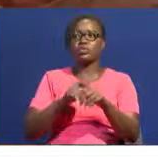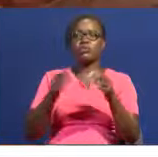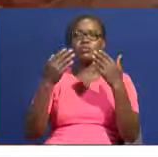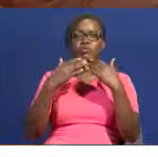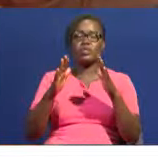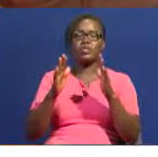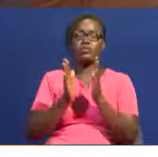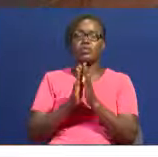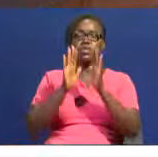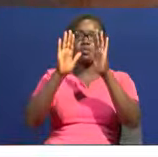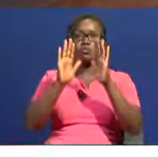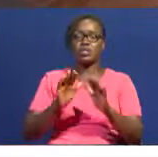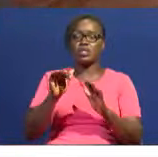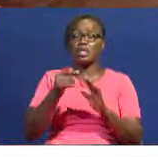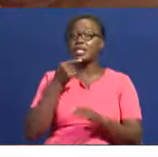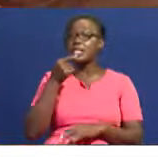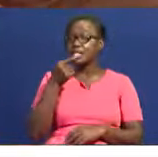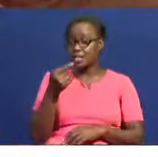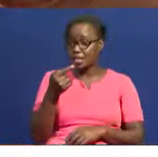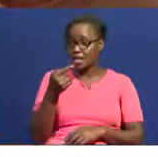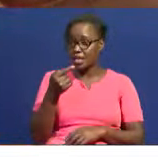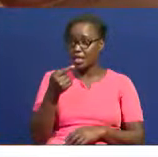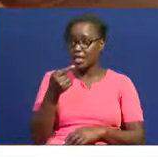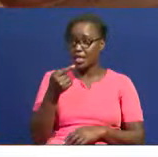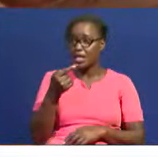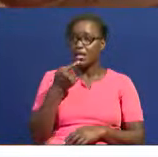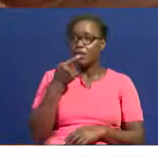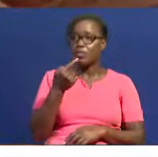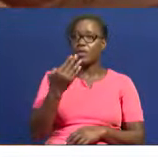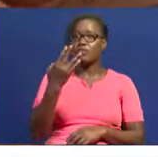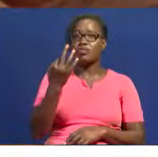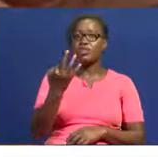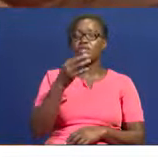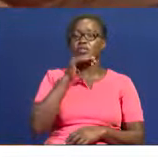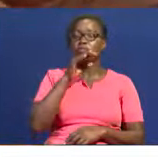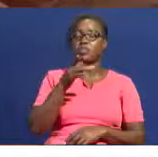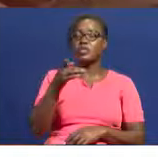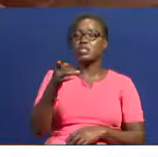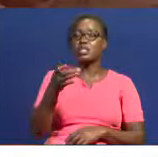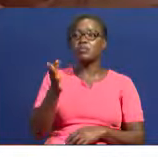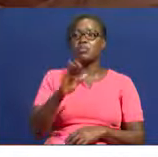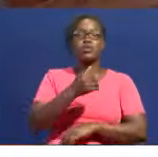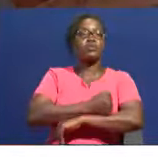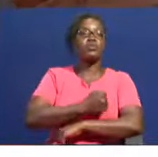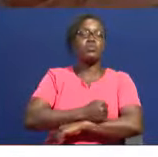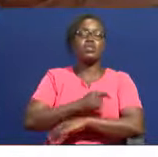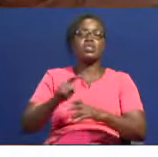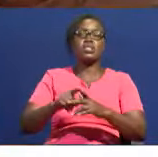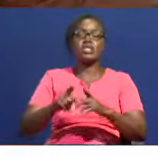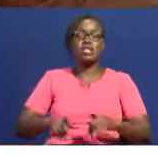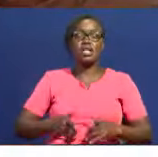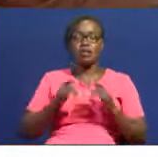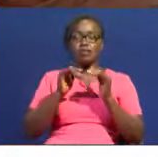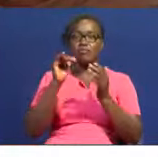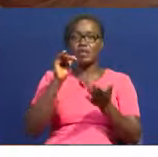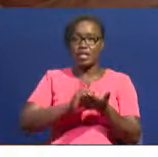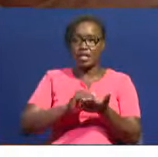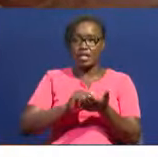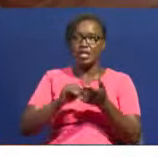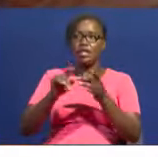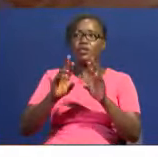with this, it is important that I mention we have 143 boys who have to go back to school and begin life afresh.